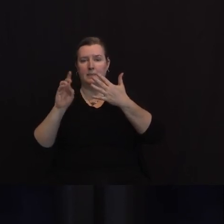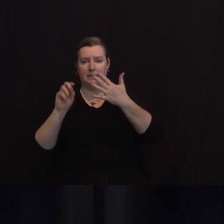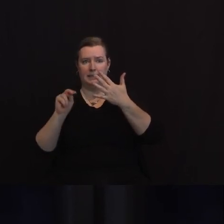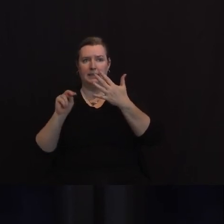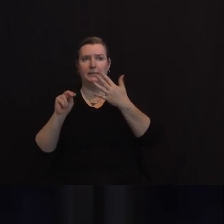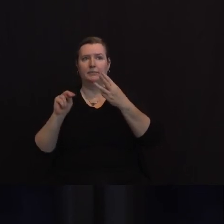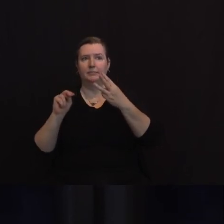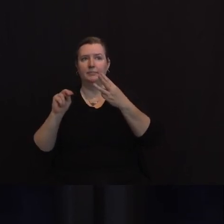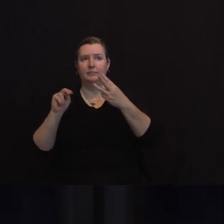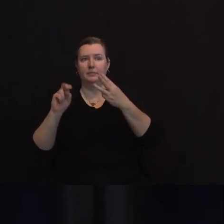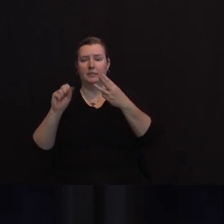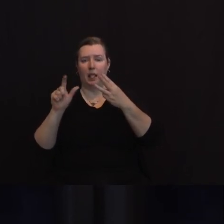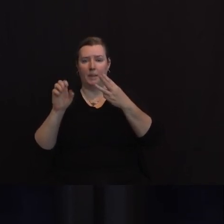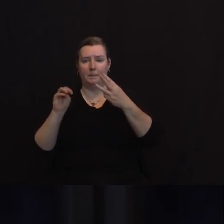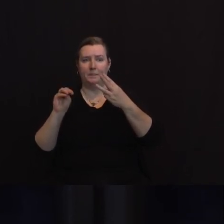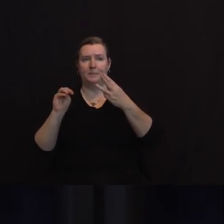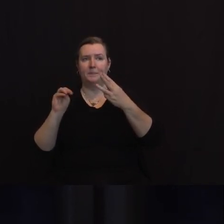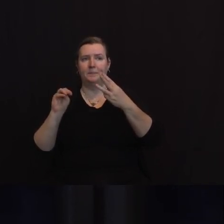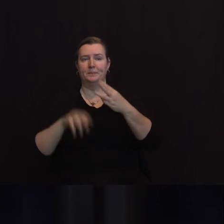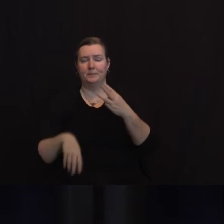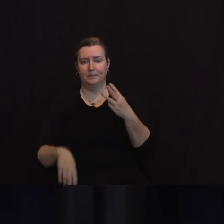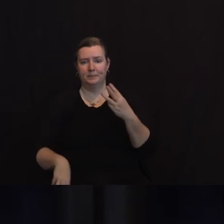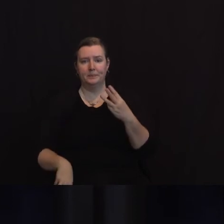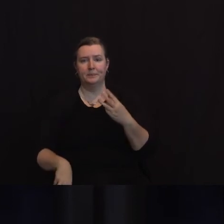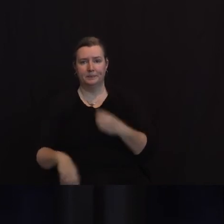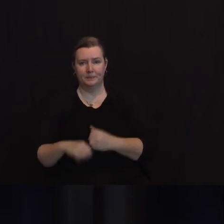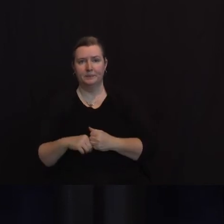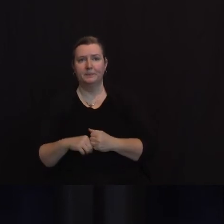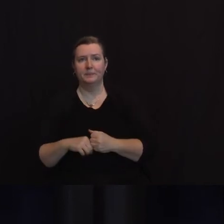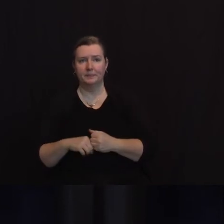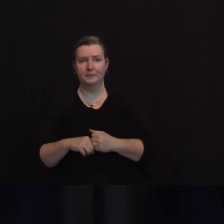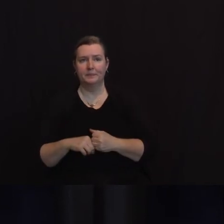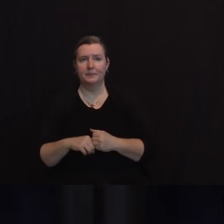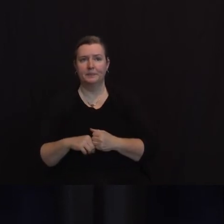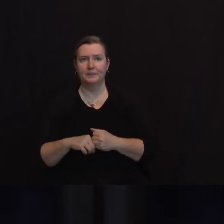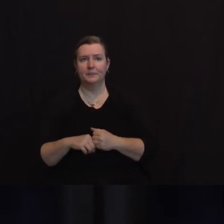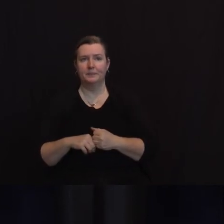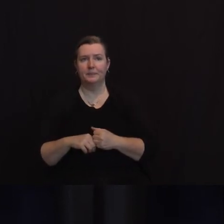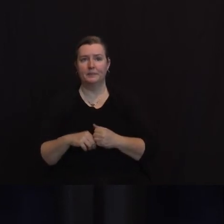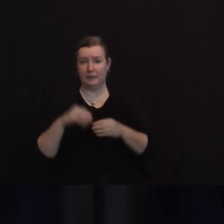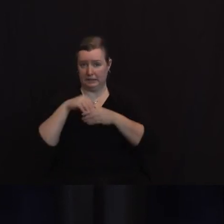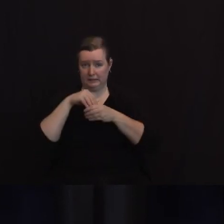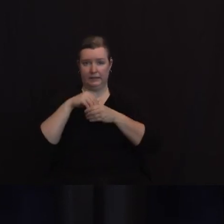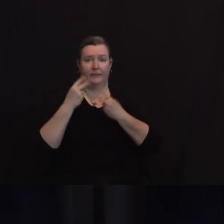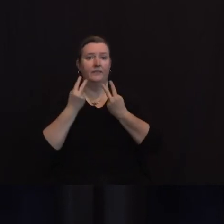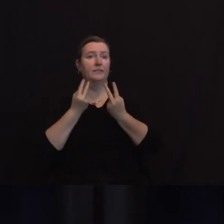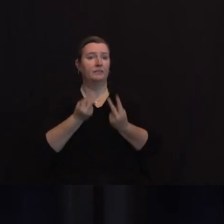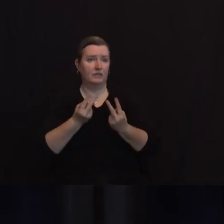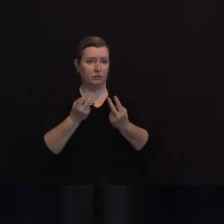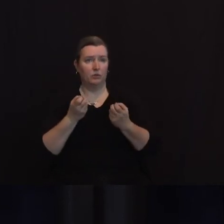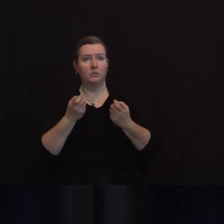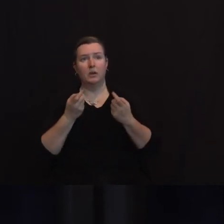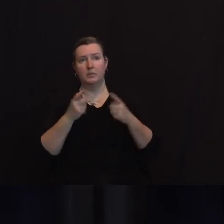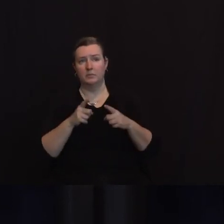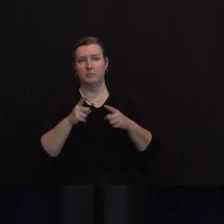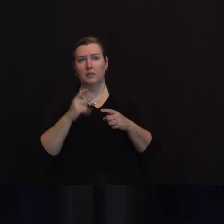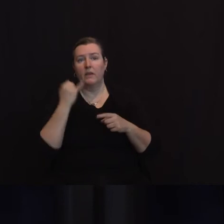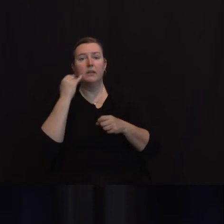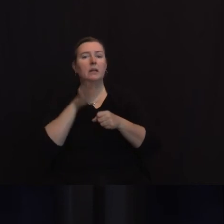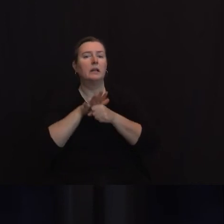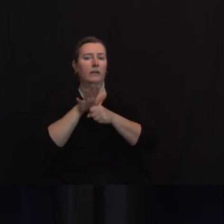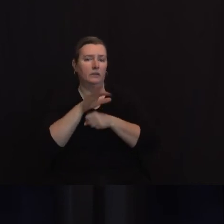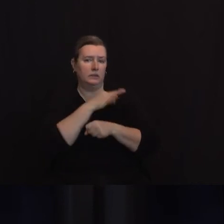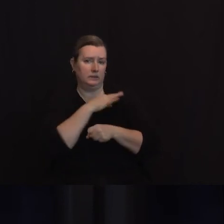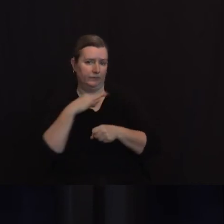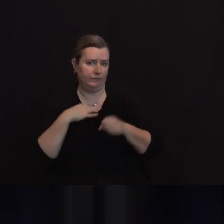state. So indoor visitation can only occur in facilities where the facility has sufficient staff, a mechanism for